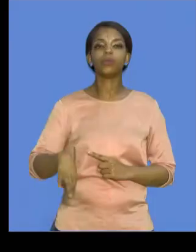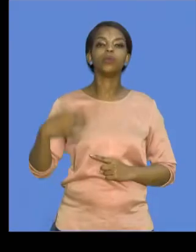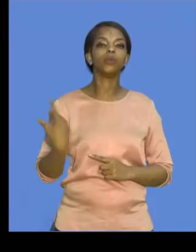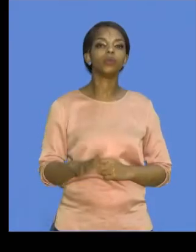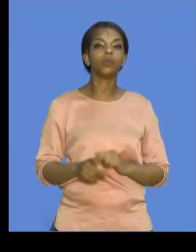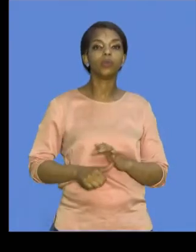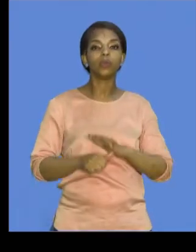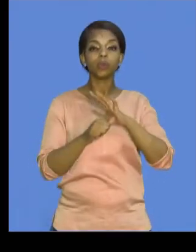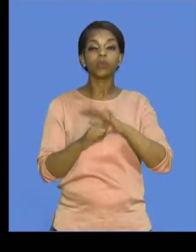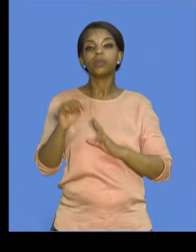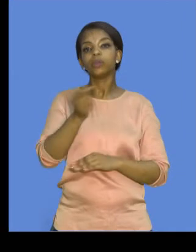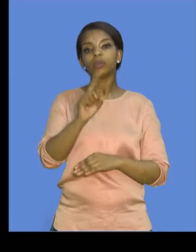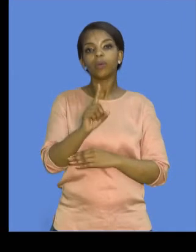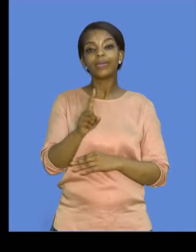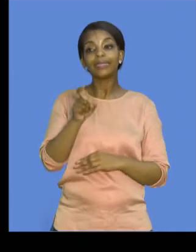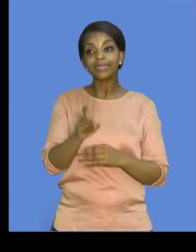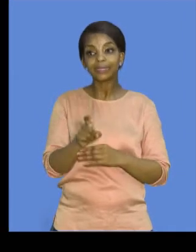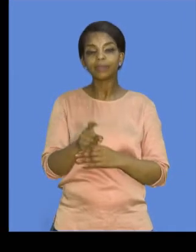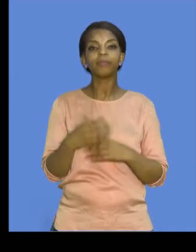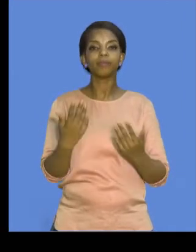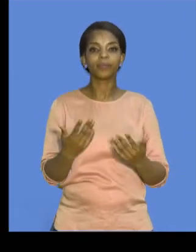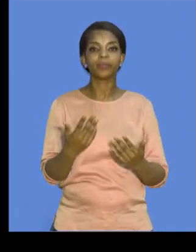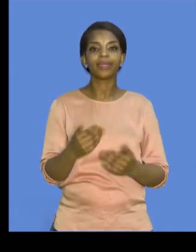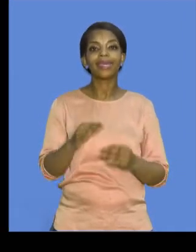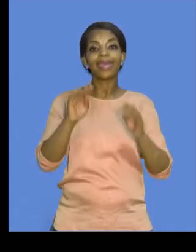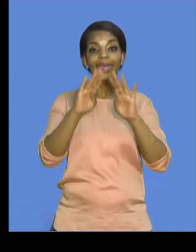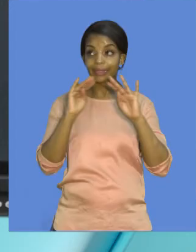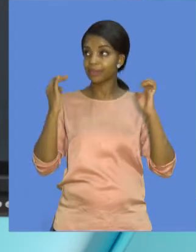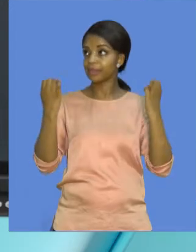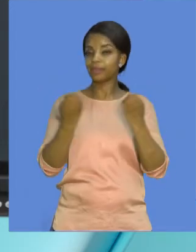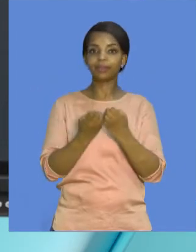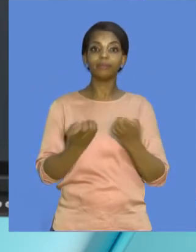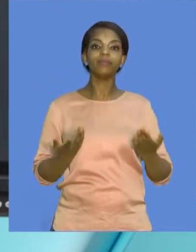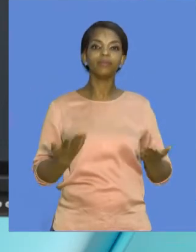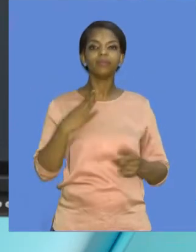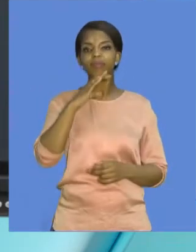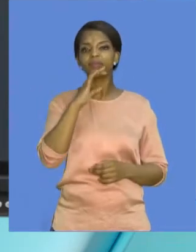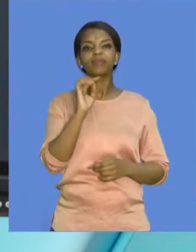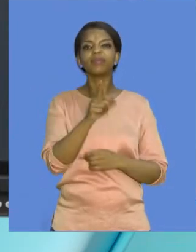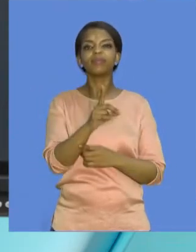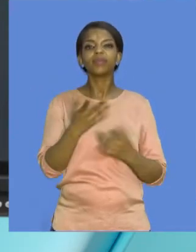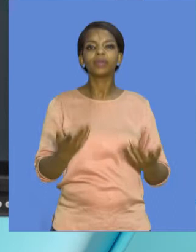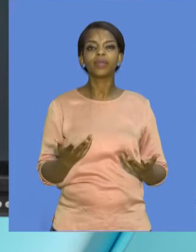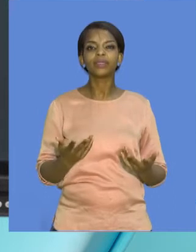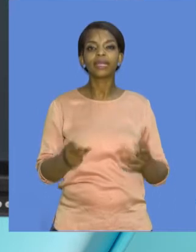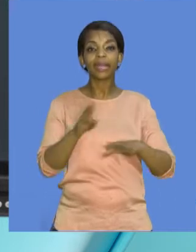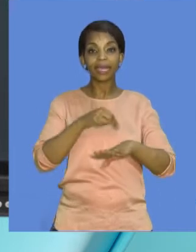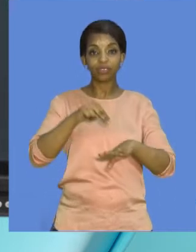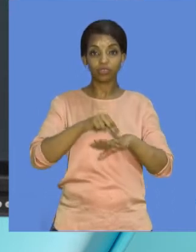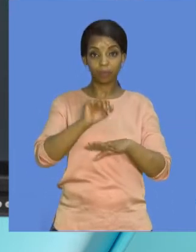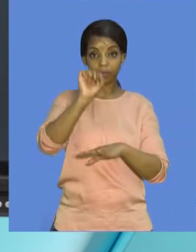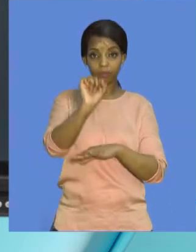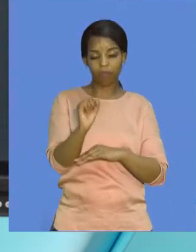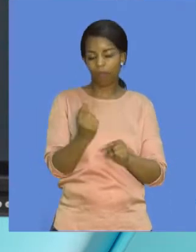is very key in as far as charges is earthing. You know, when you talk about the earth, you know, nature